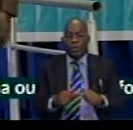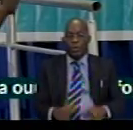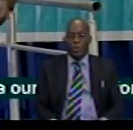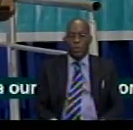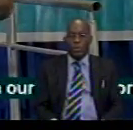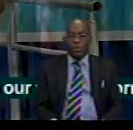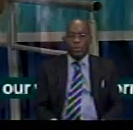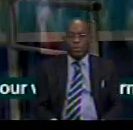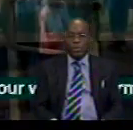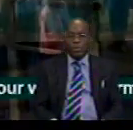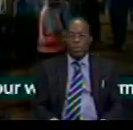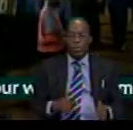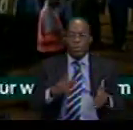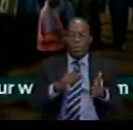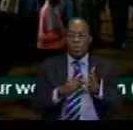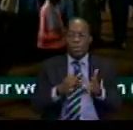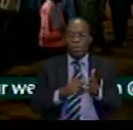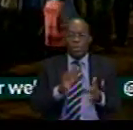Check your body.